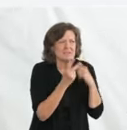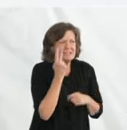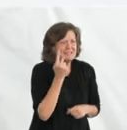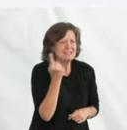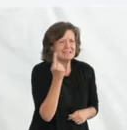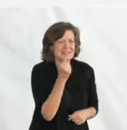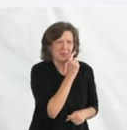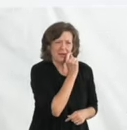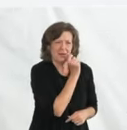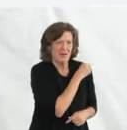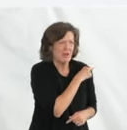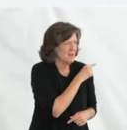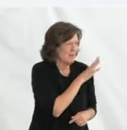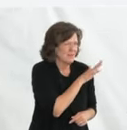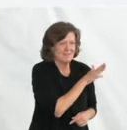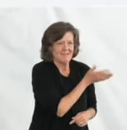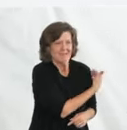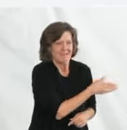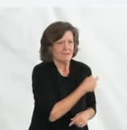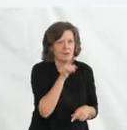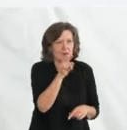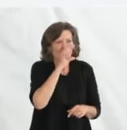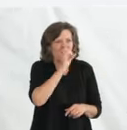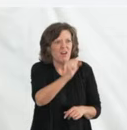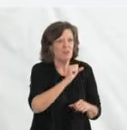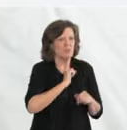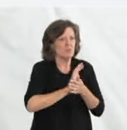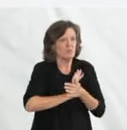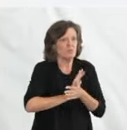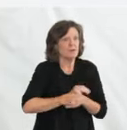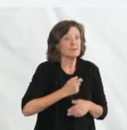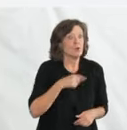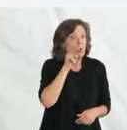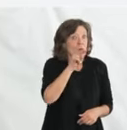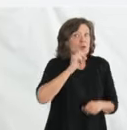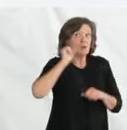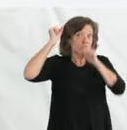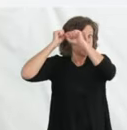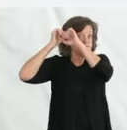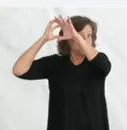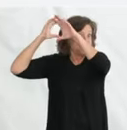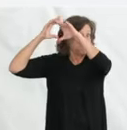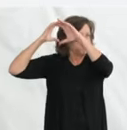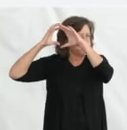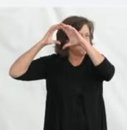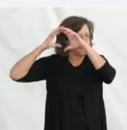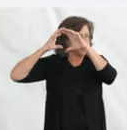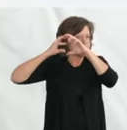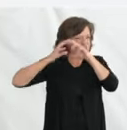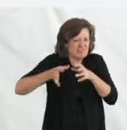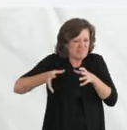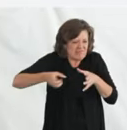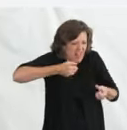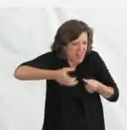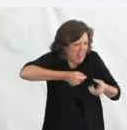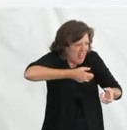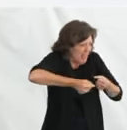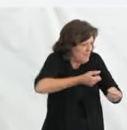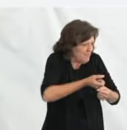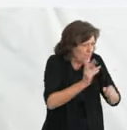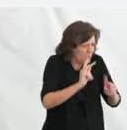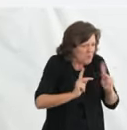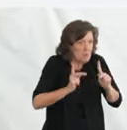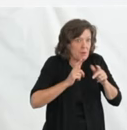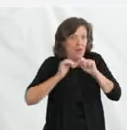nearly as interesting as the movie. So I was watching the movie, and the blob goes into the balcony, and sucks up a couple of people, and then it goes off